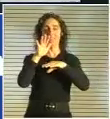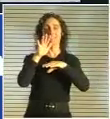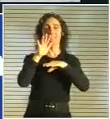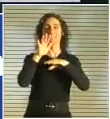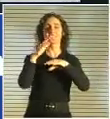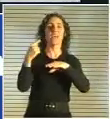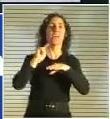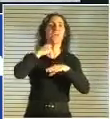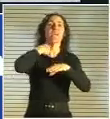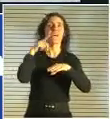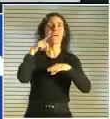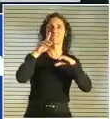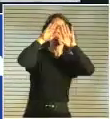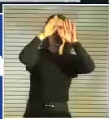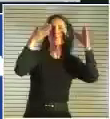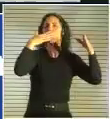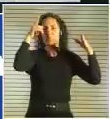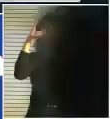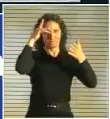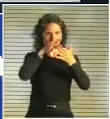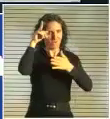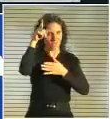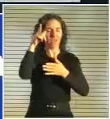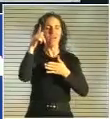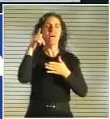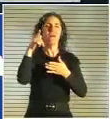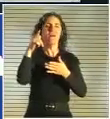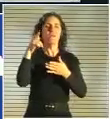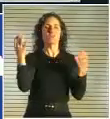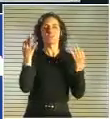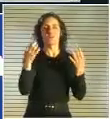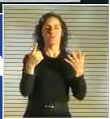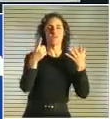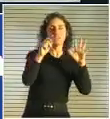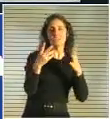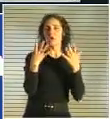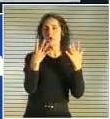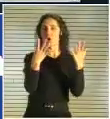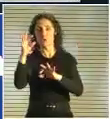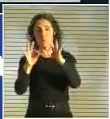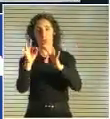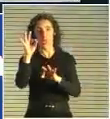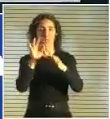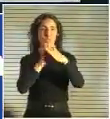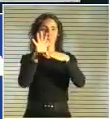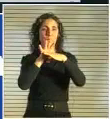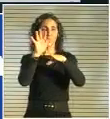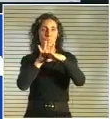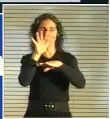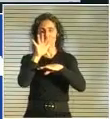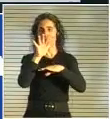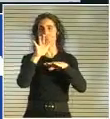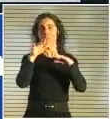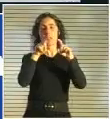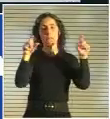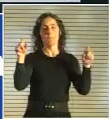Typically, it's between 60 to 95% of the total emissions of a company. So it's a critical thing to solve.